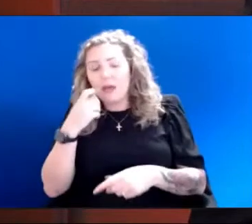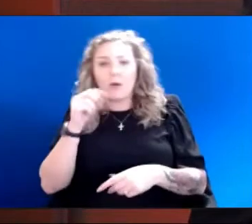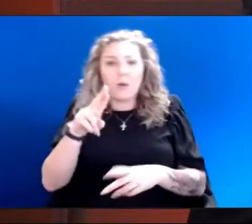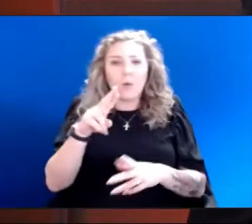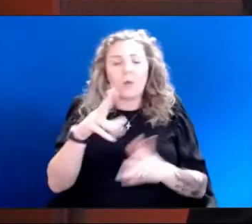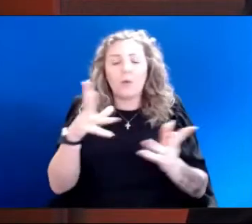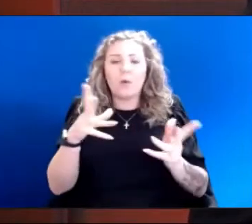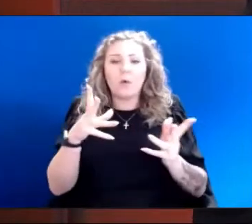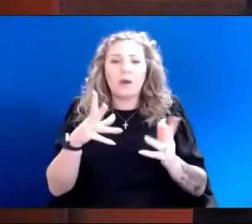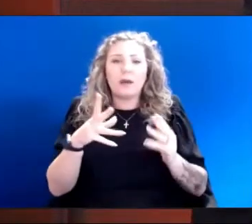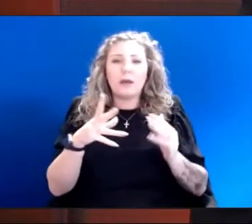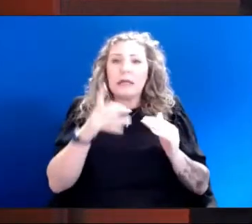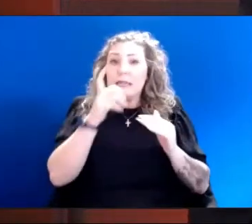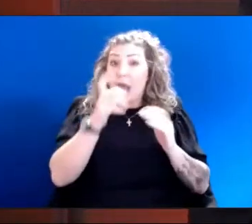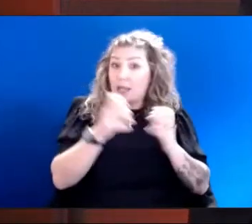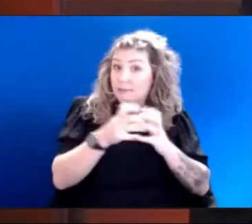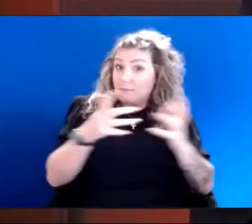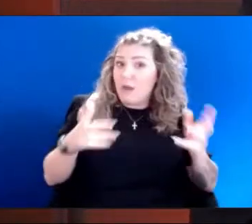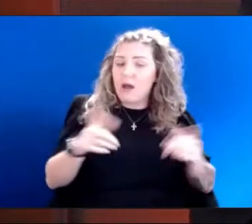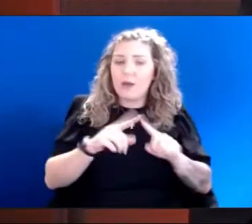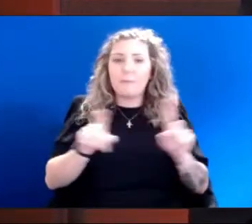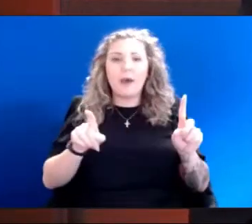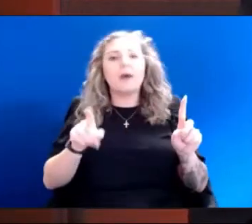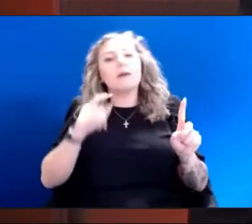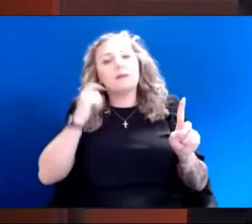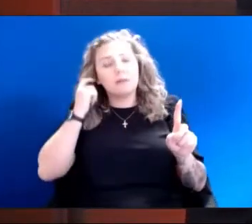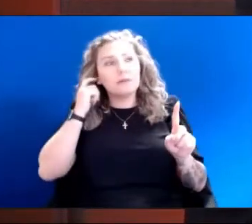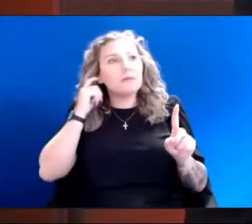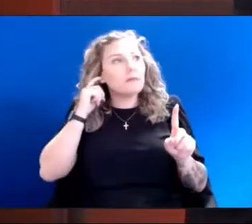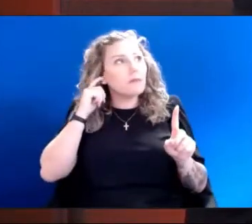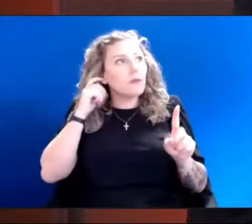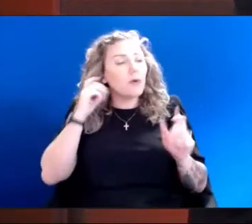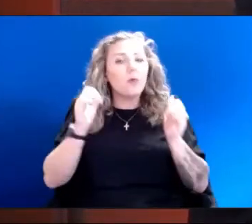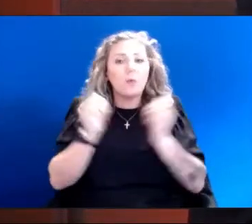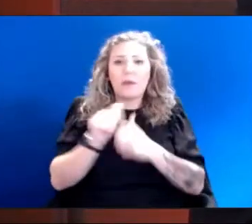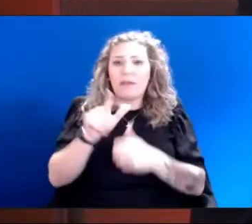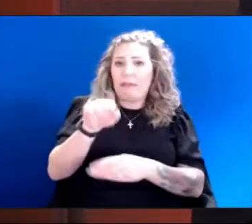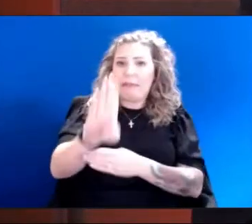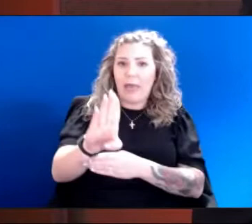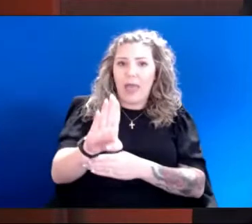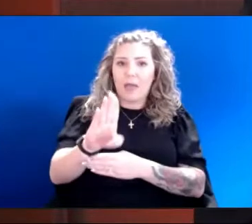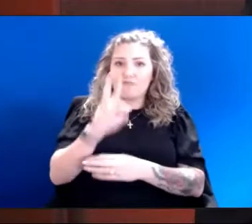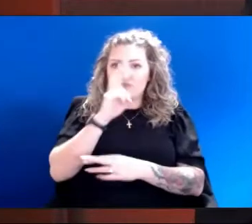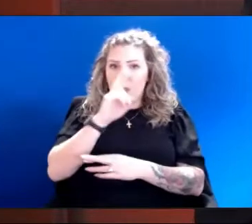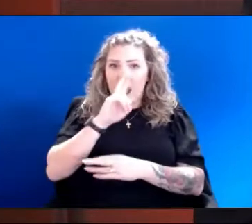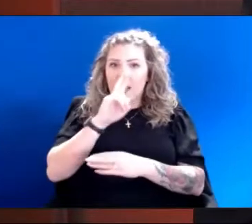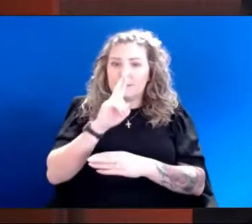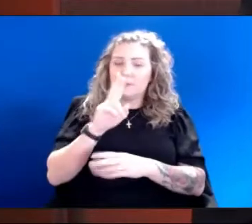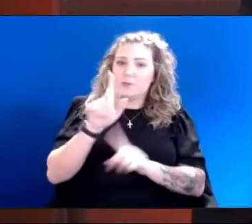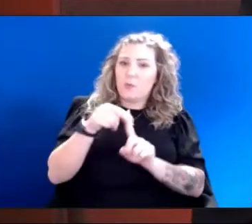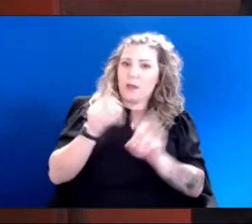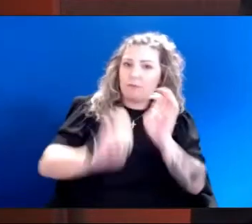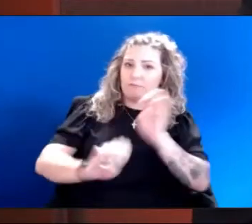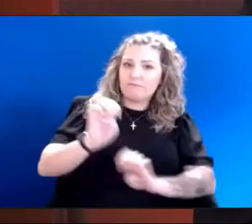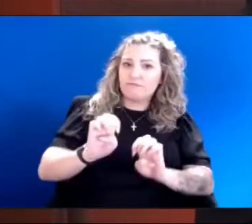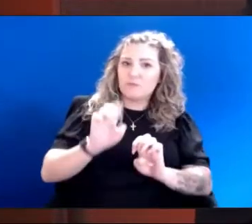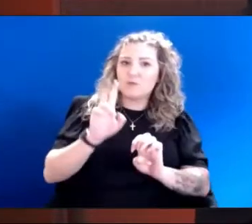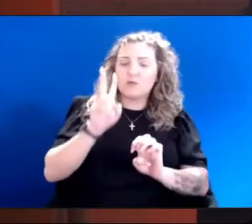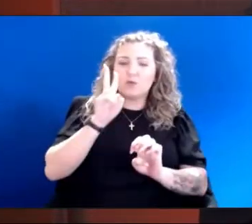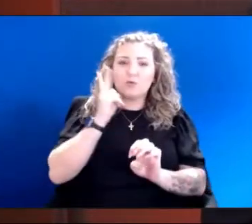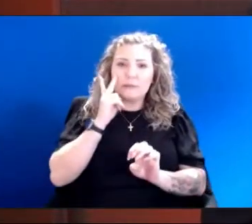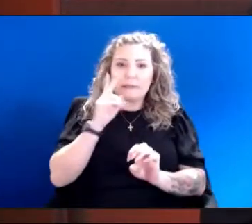lesser degree. Yeah. But certainly in lab rats where they've done experiments, you see the withdrawal effect, you